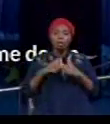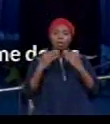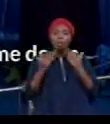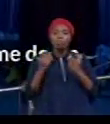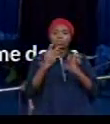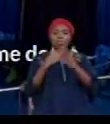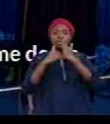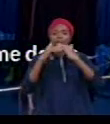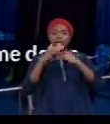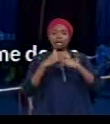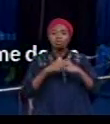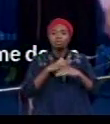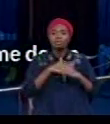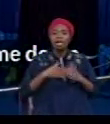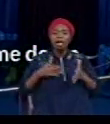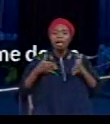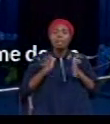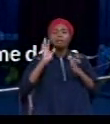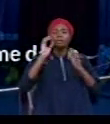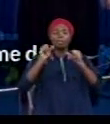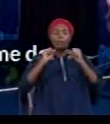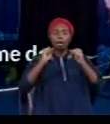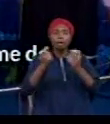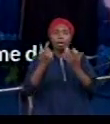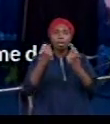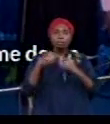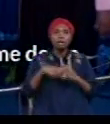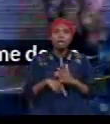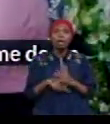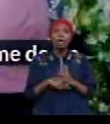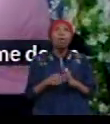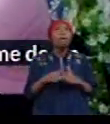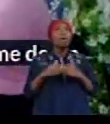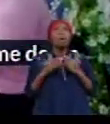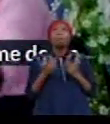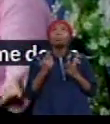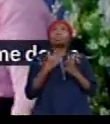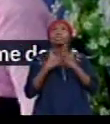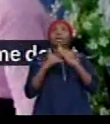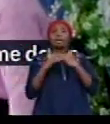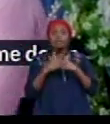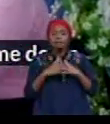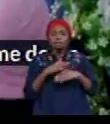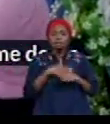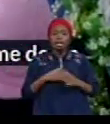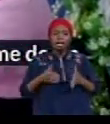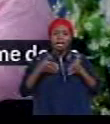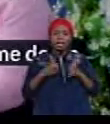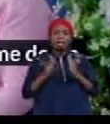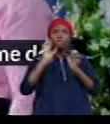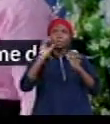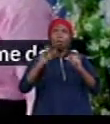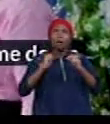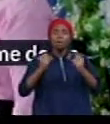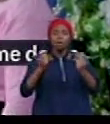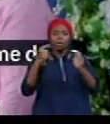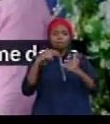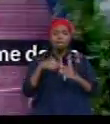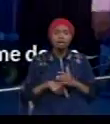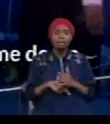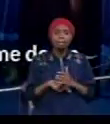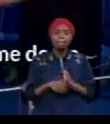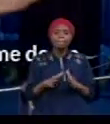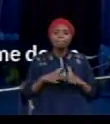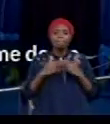heavens. Open thy heavens. Open thy heavens. Open thy heavens. Open